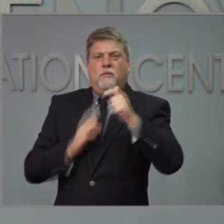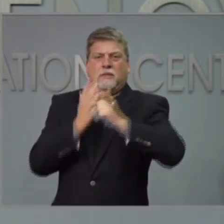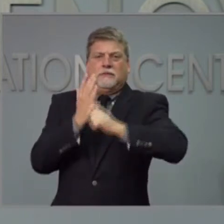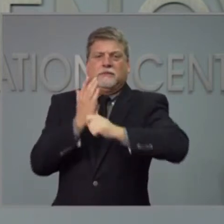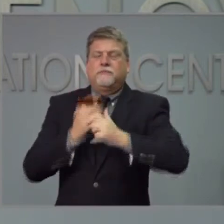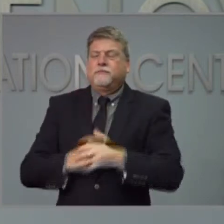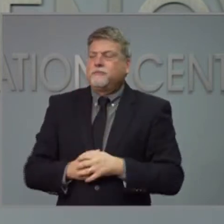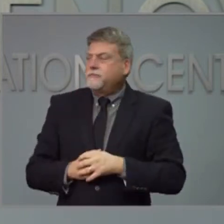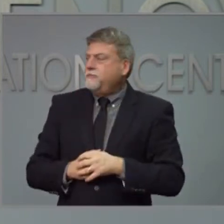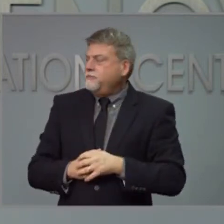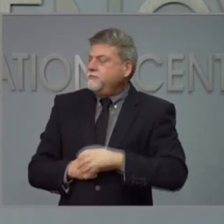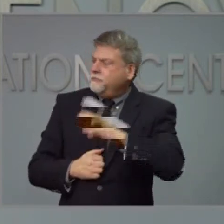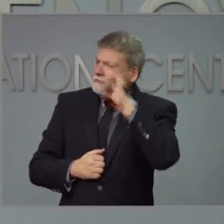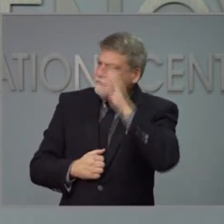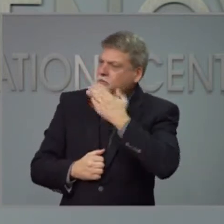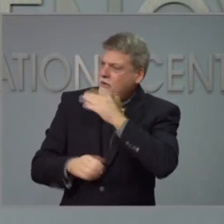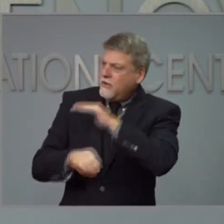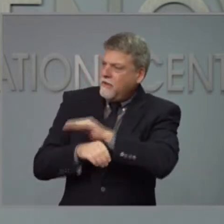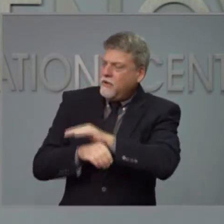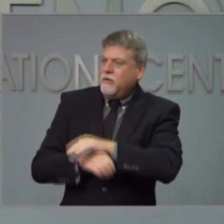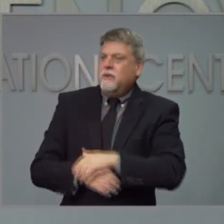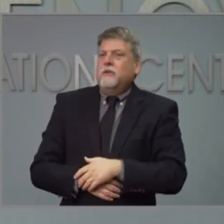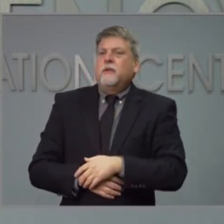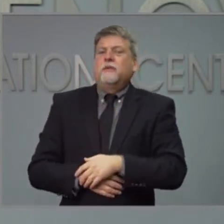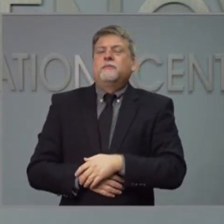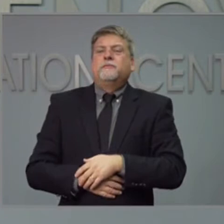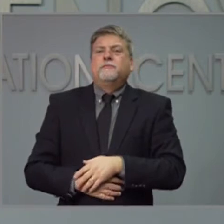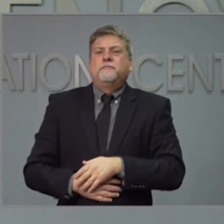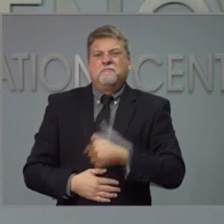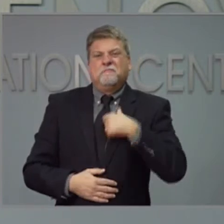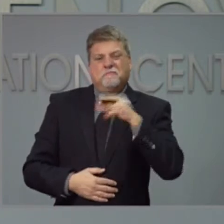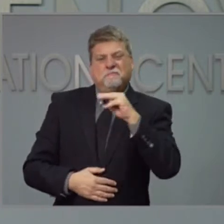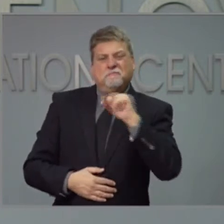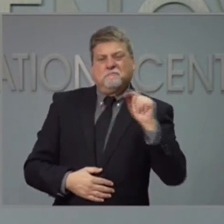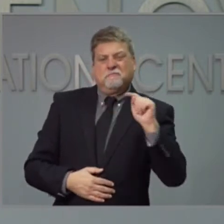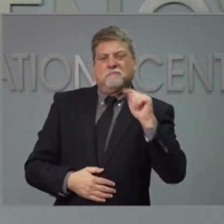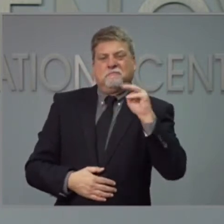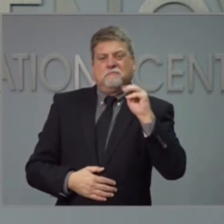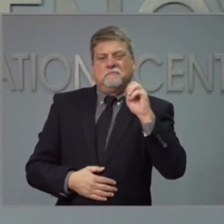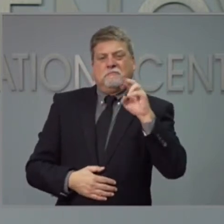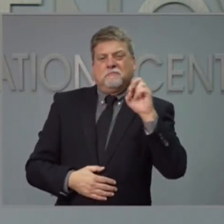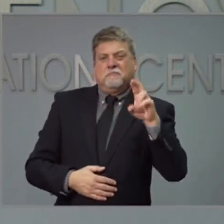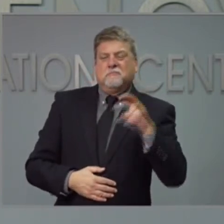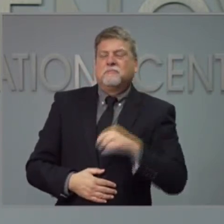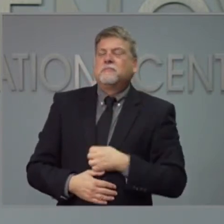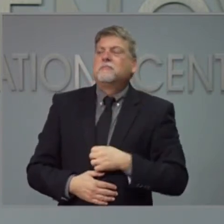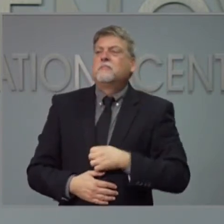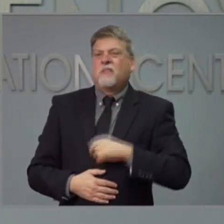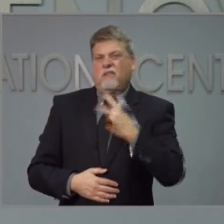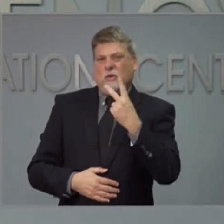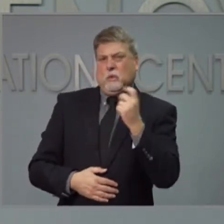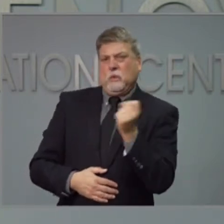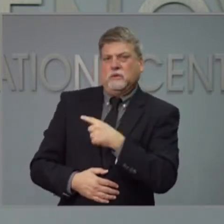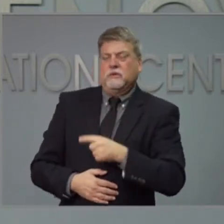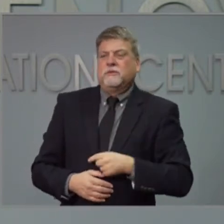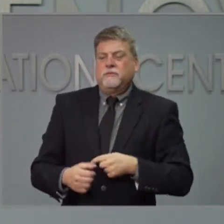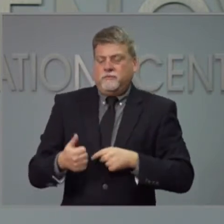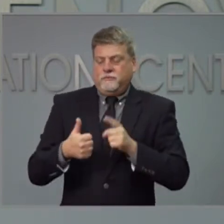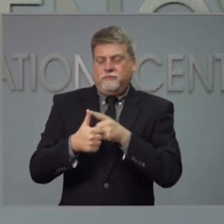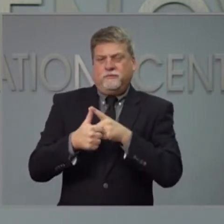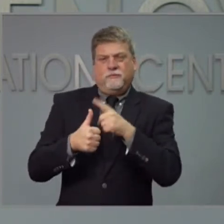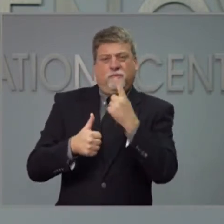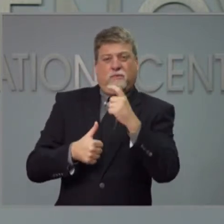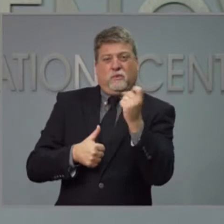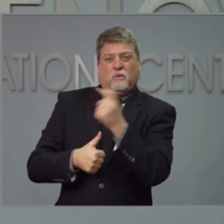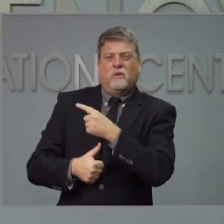Hey, good afternoon, Dr. Cohen. Matt Mercer, North State Journal. Two questions for you. First, we're getting some reports